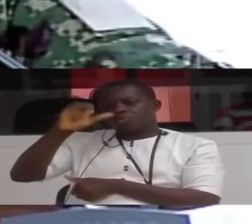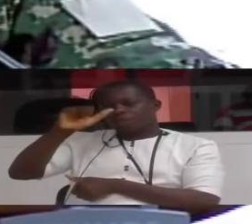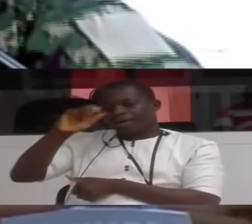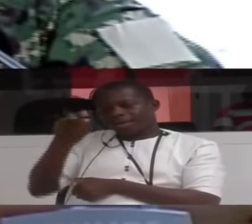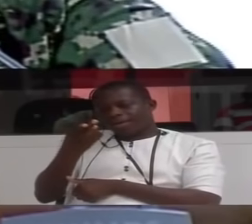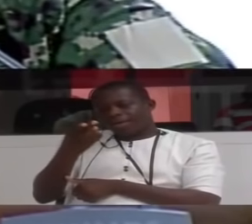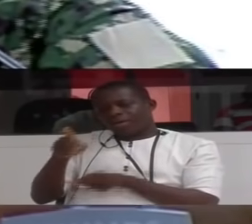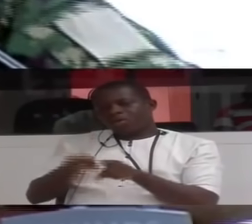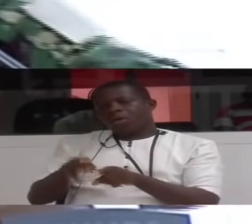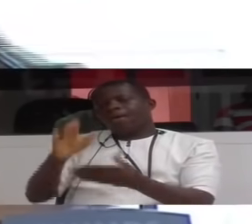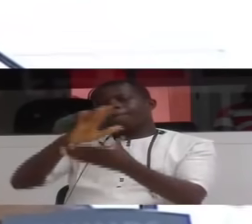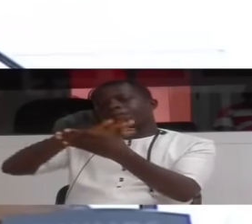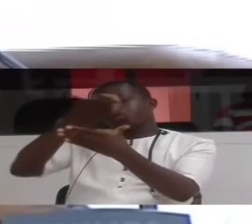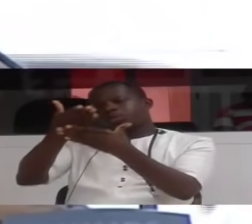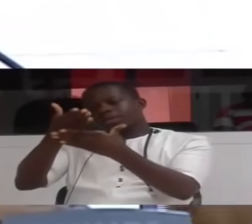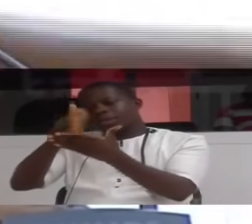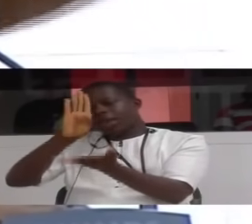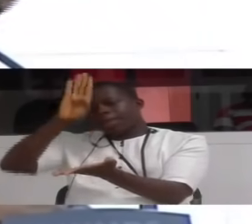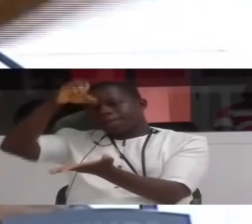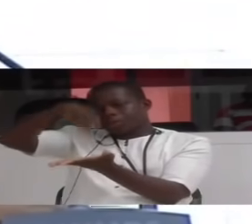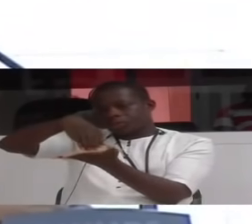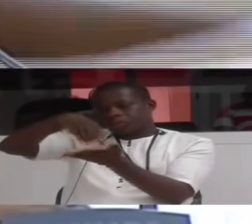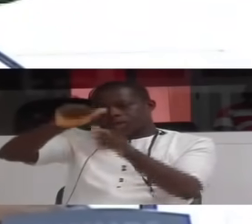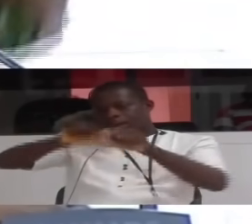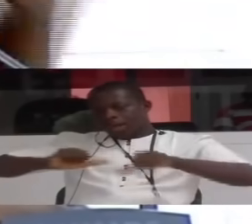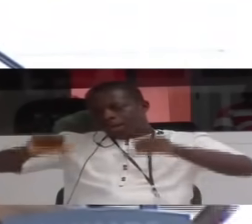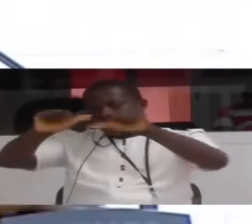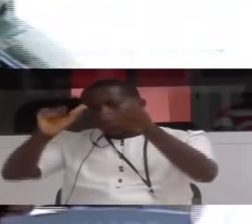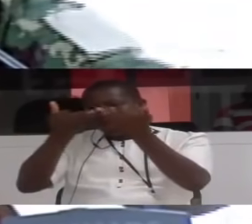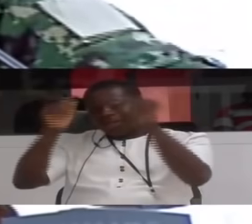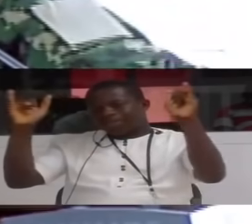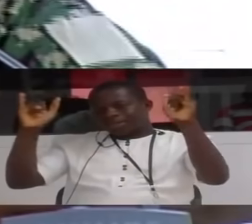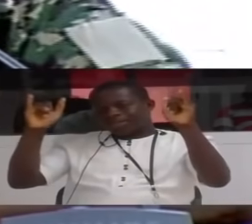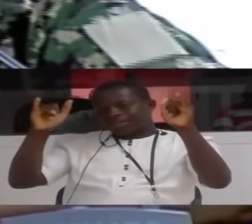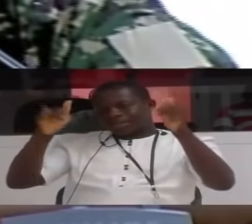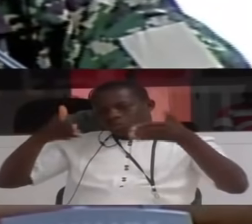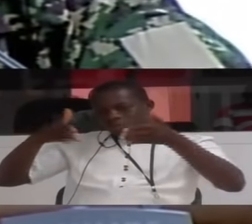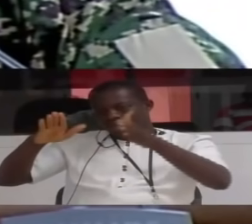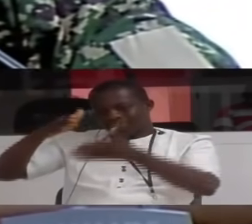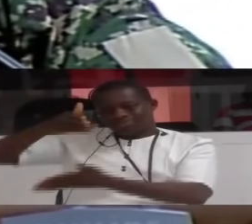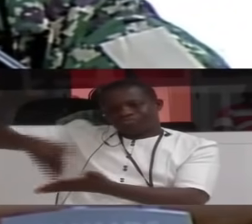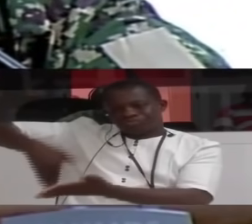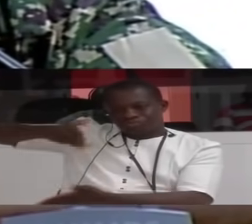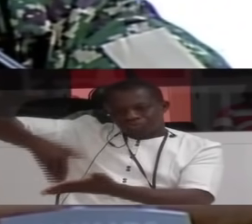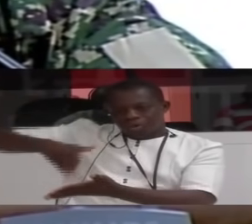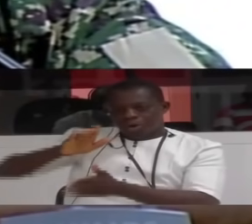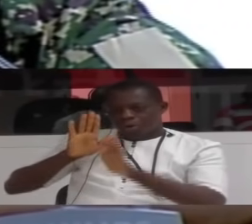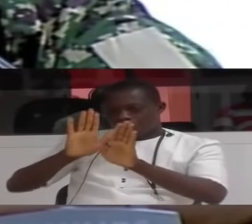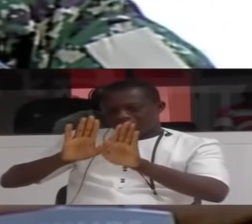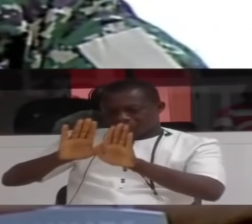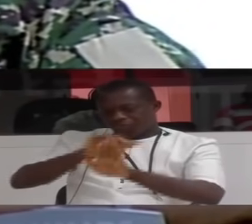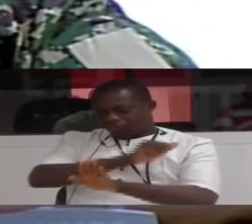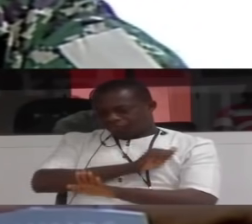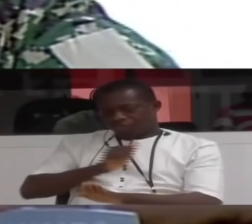abenu within Banjul around Independent Drive. Noah Baji was within Banjul around